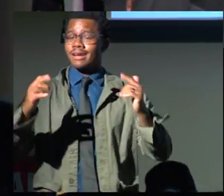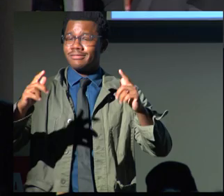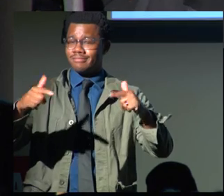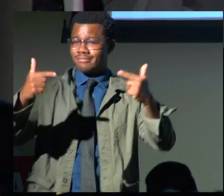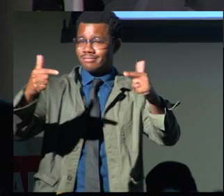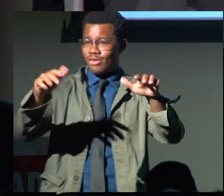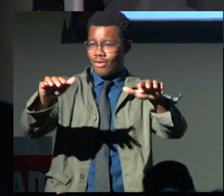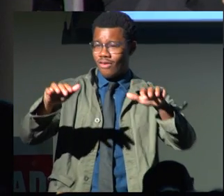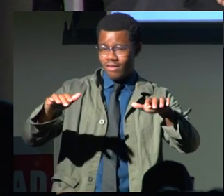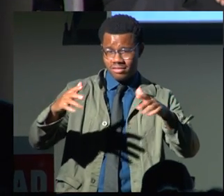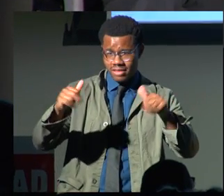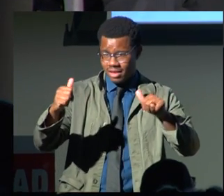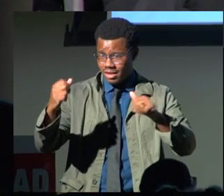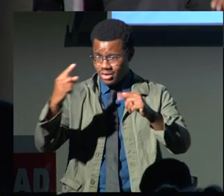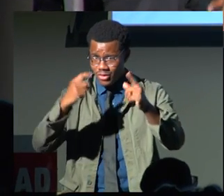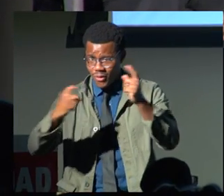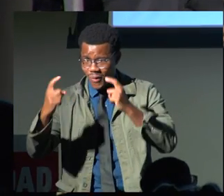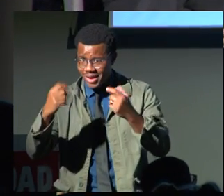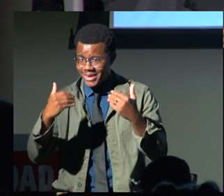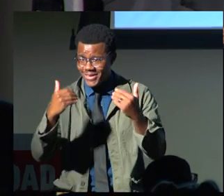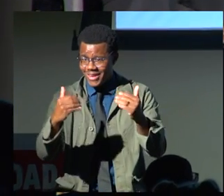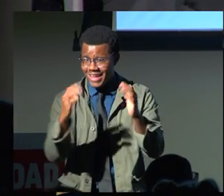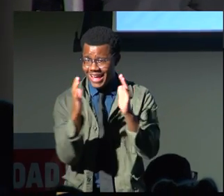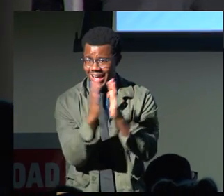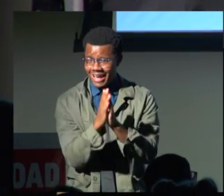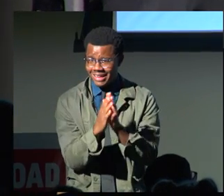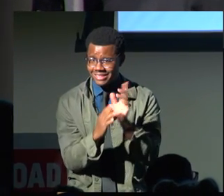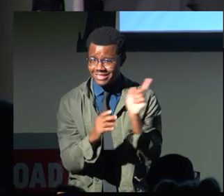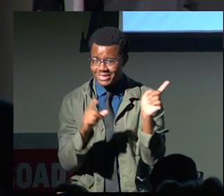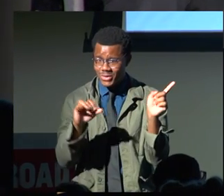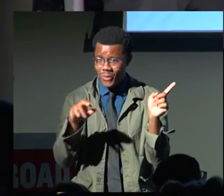want to ask Quinn, this is the moment.